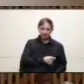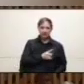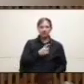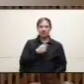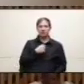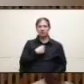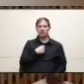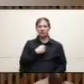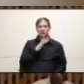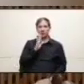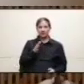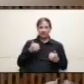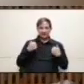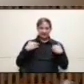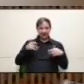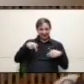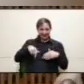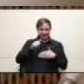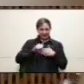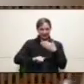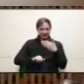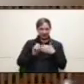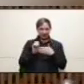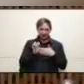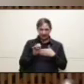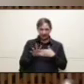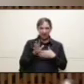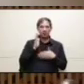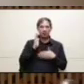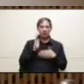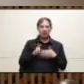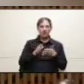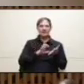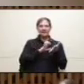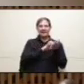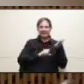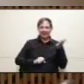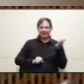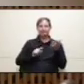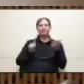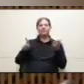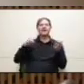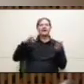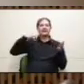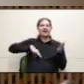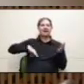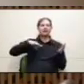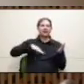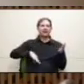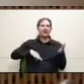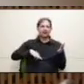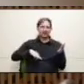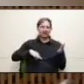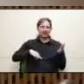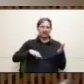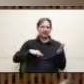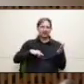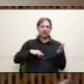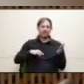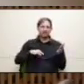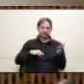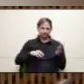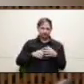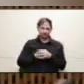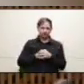that starting from this month, we will be making a reasonable reduction from their salaries for purpose of recouping for rates and taxes